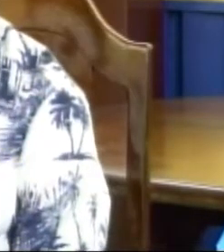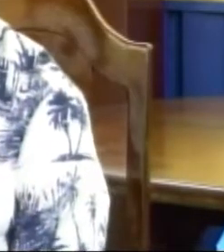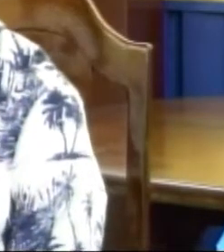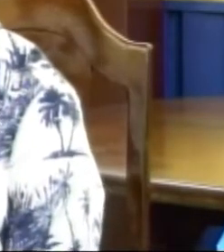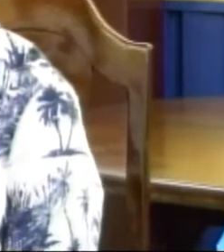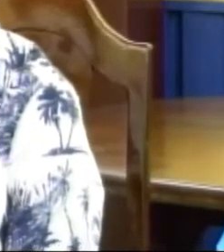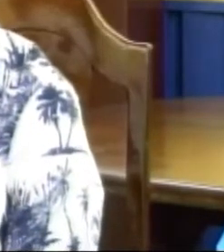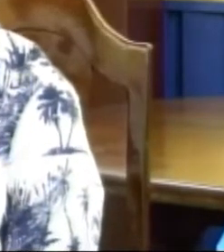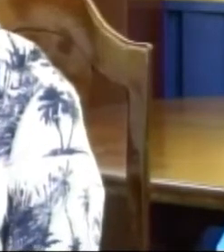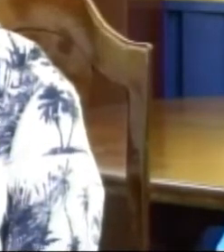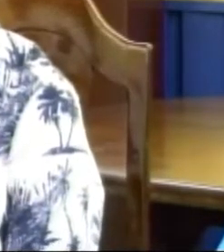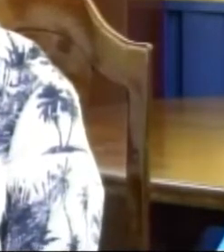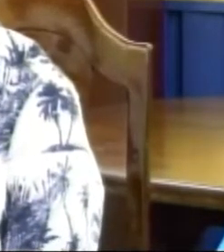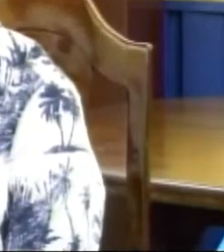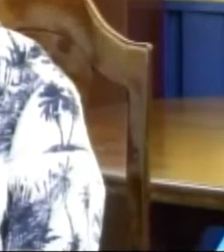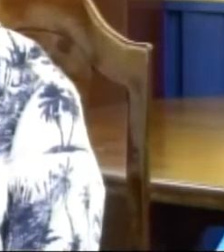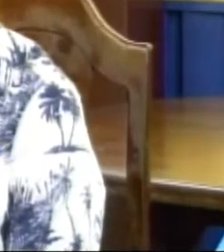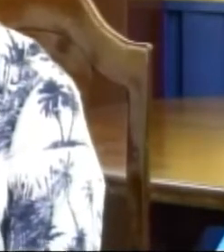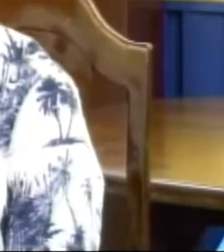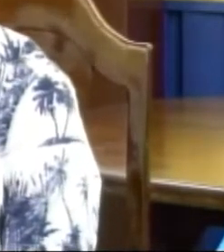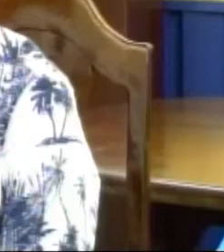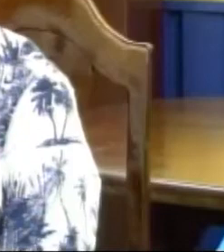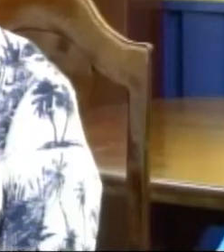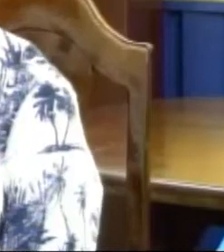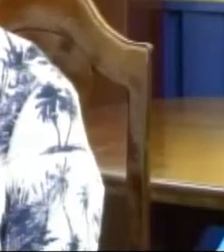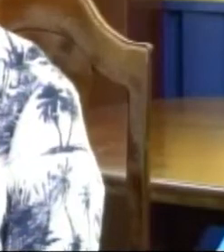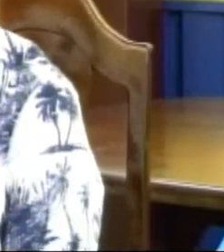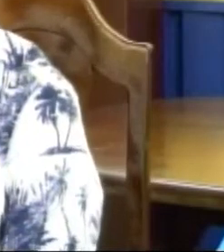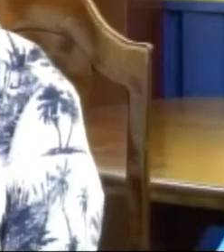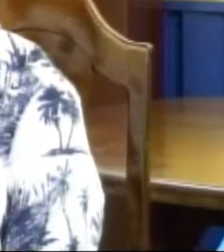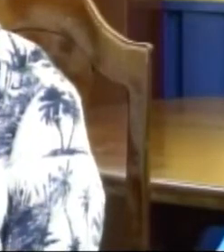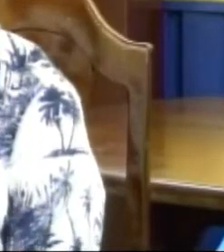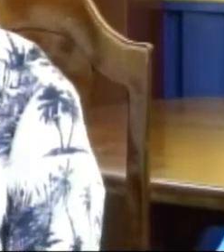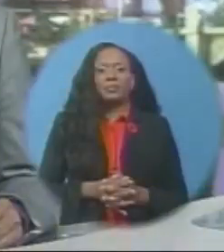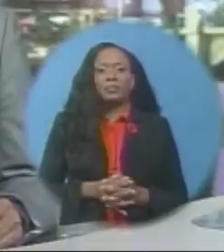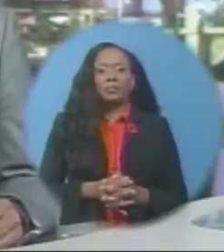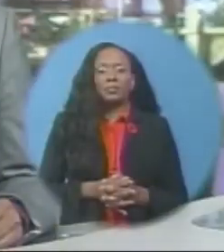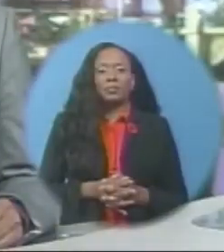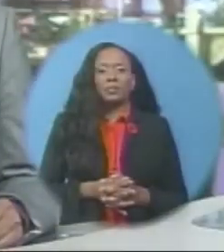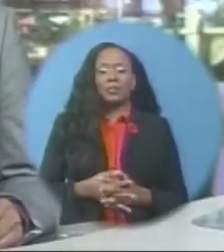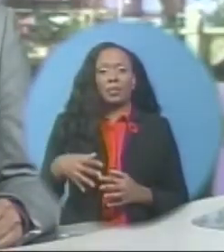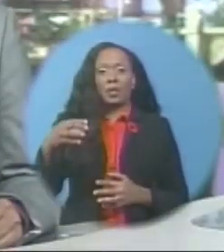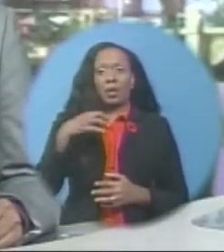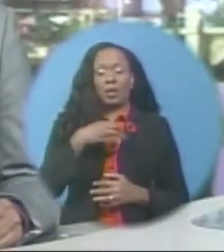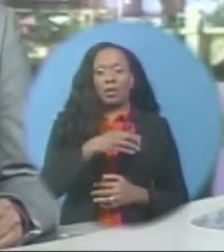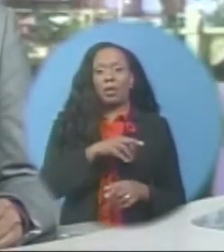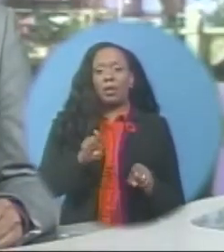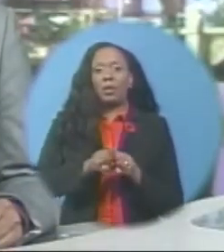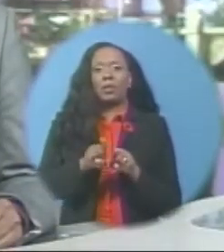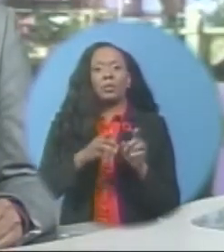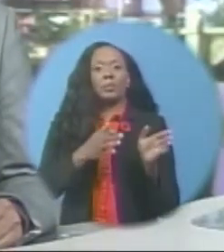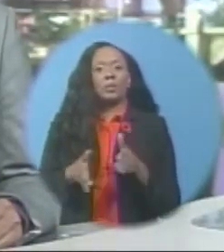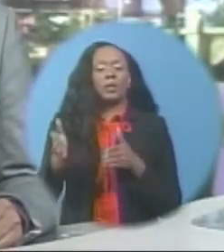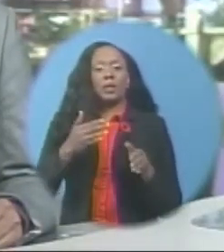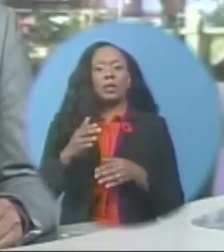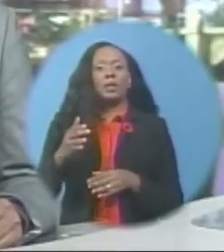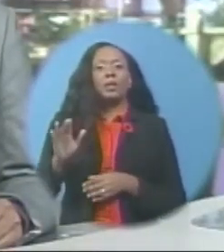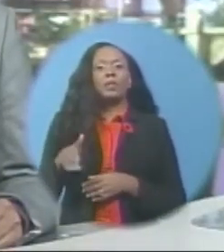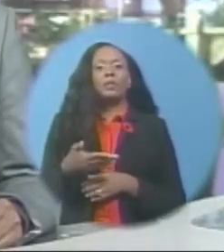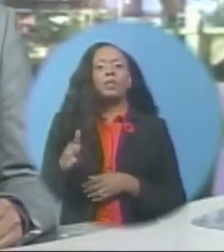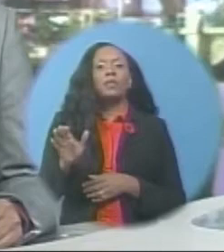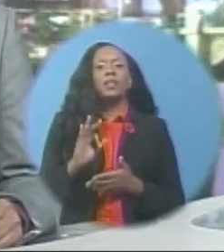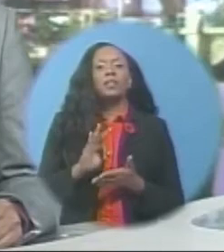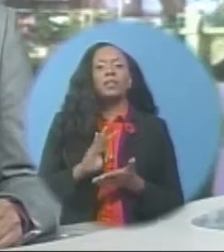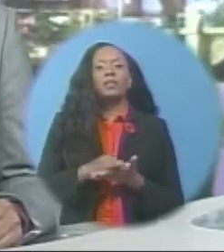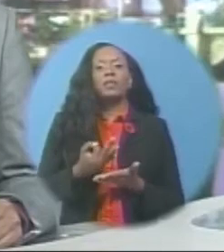put it out. Most people. And now we see the harm that the plastic bags are doing. Now the council is also planning a fish fry to help